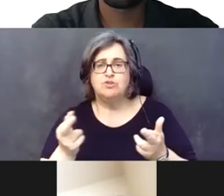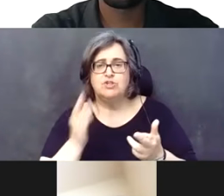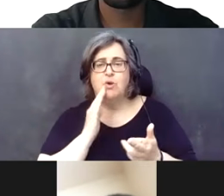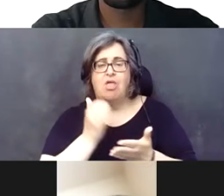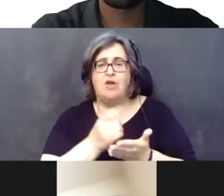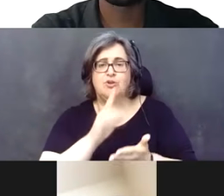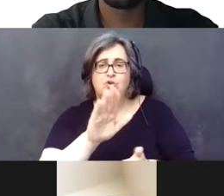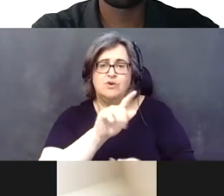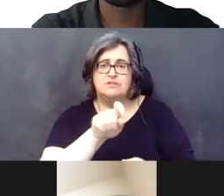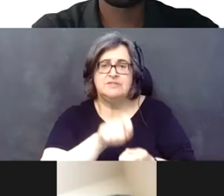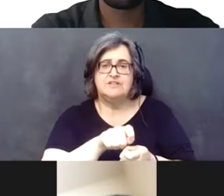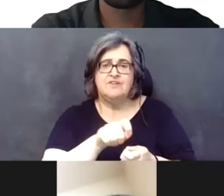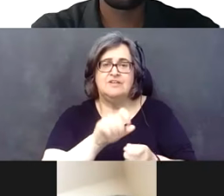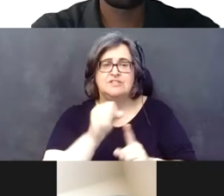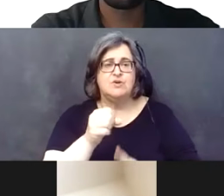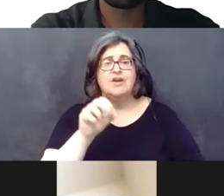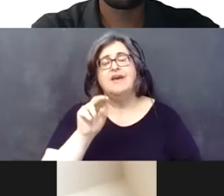case. So